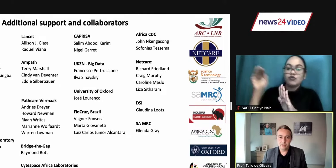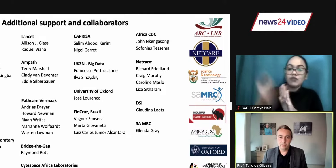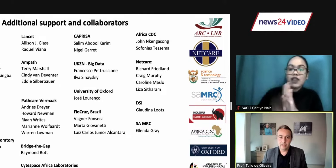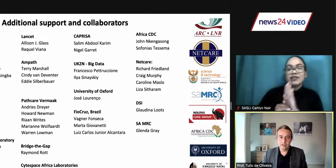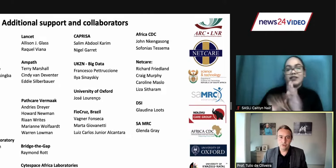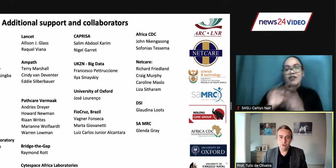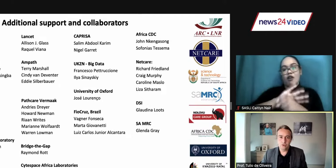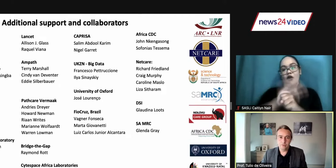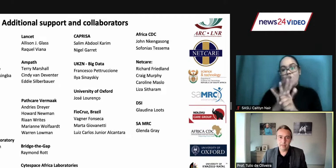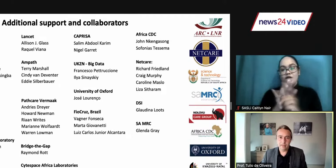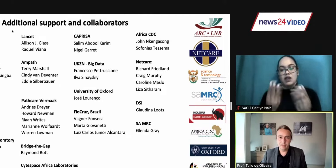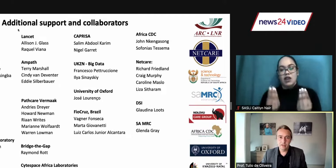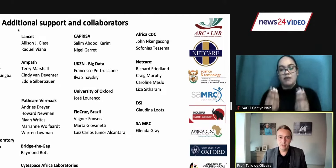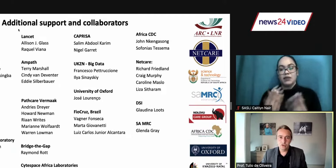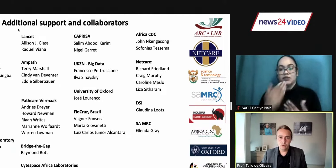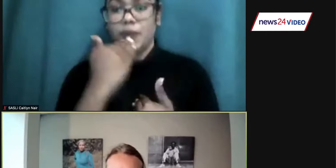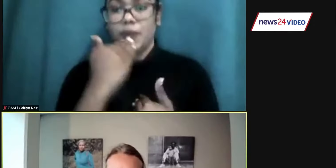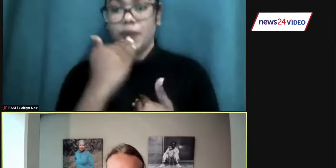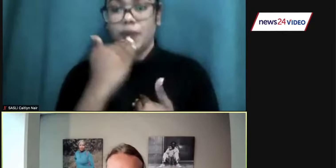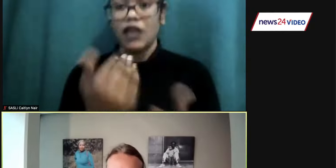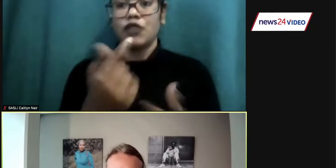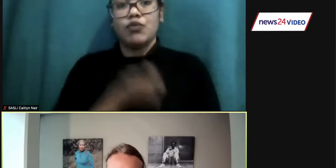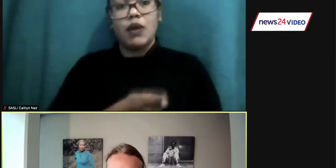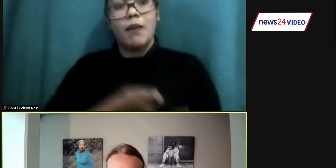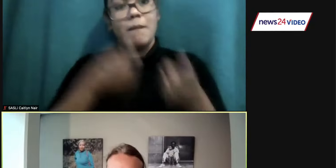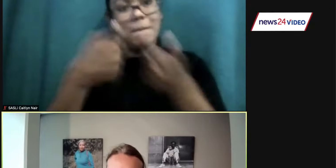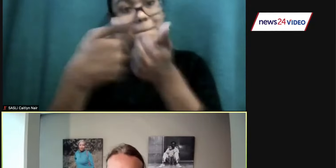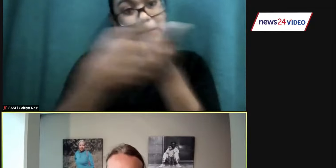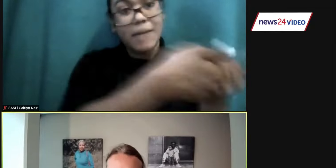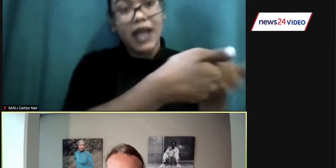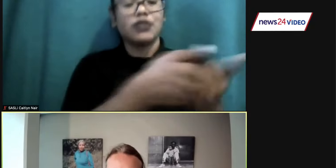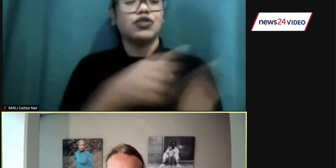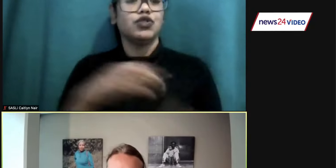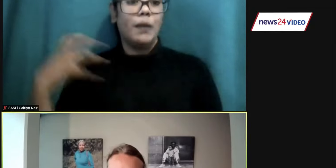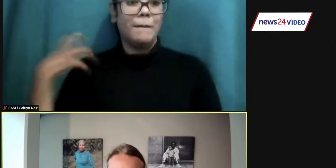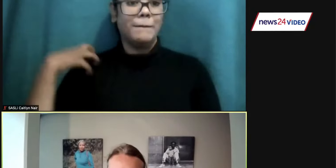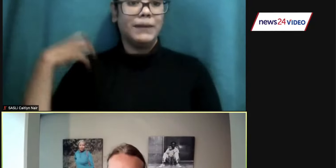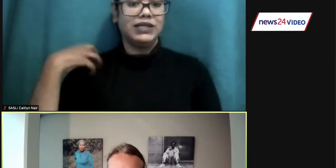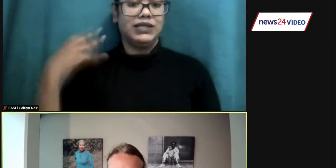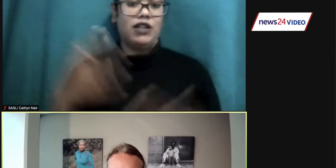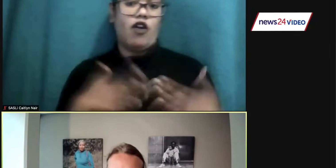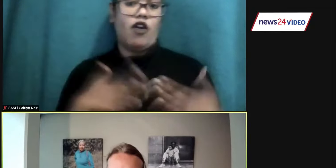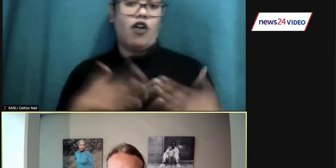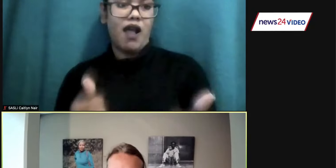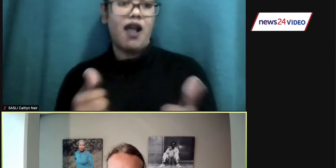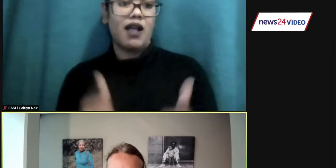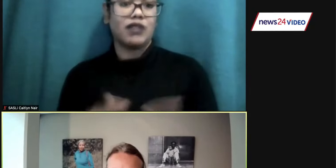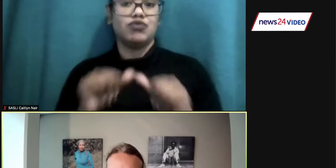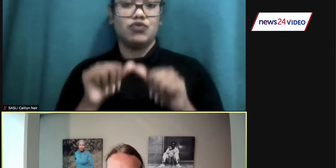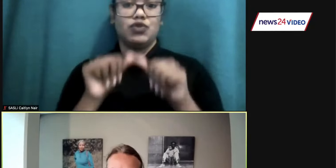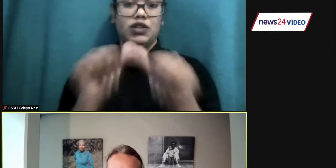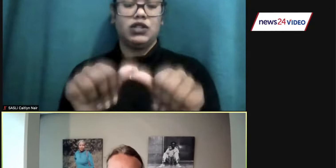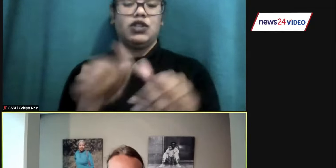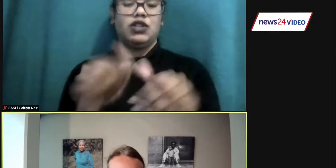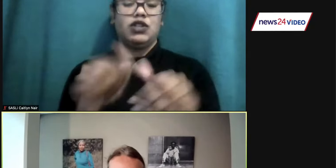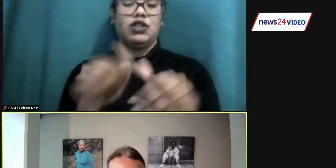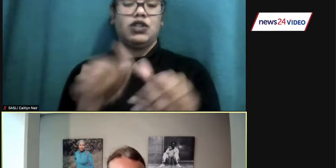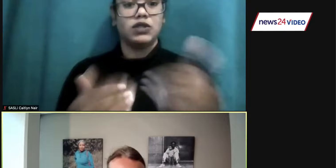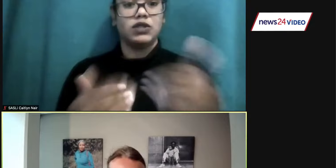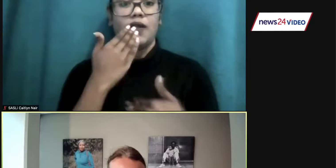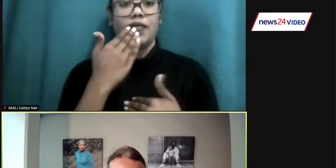much, and I would like to hold back to our Minister of Health to continue the proceeding. Thank you, Dr.